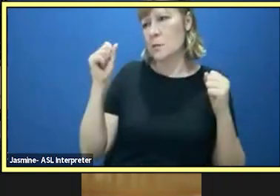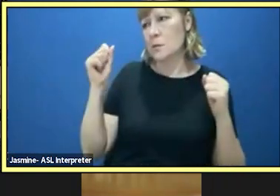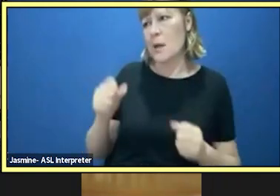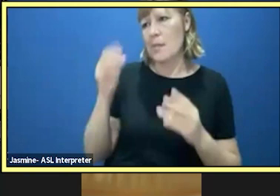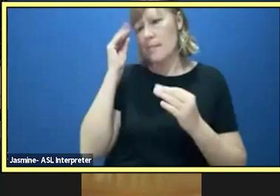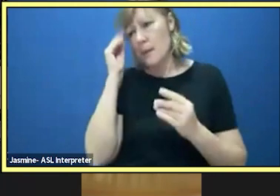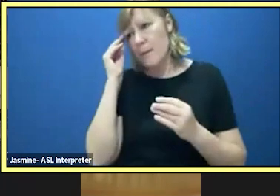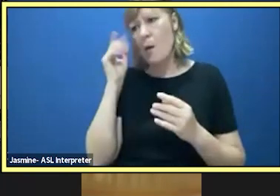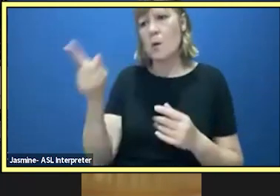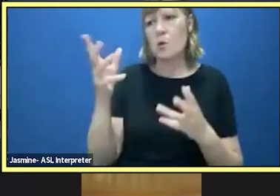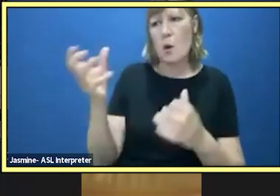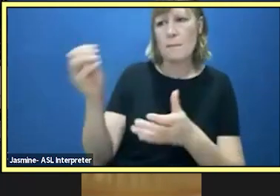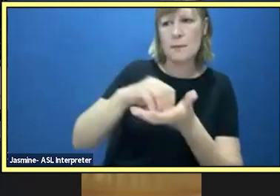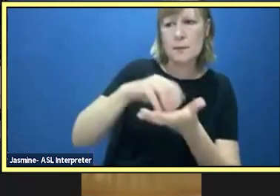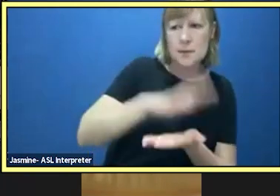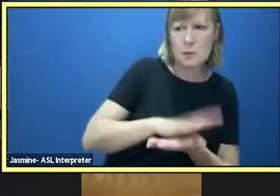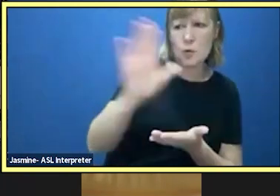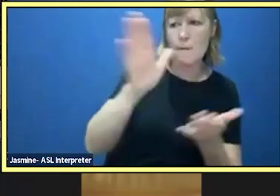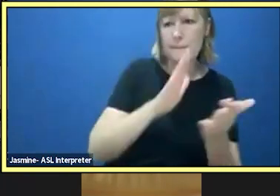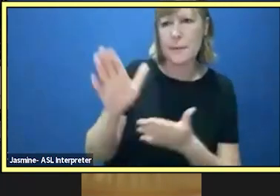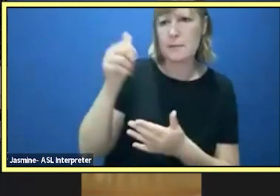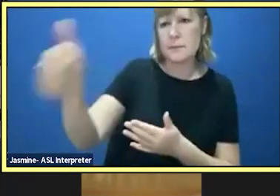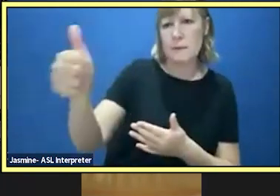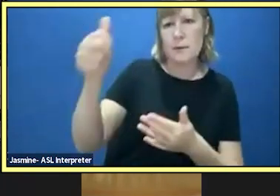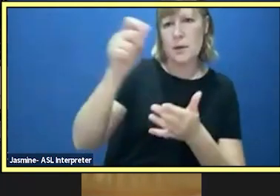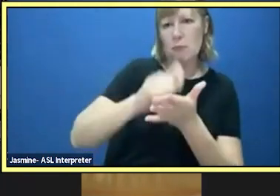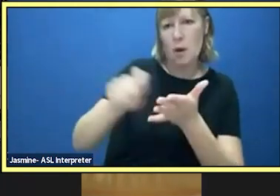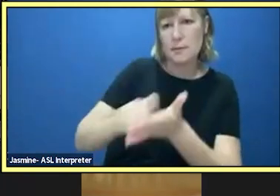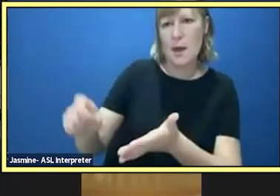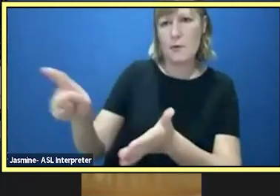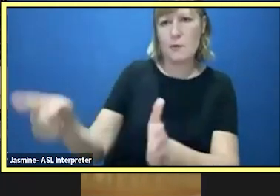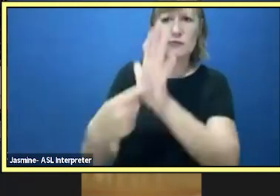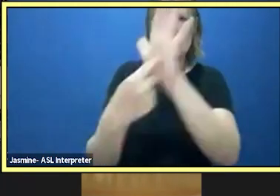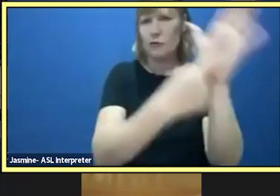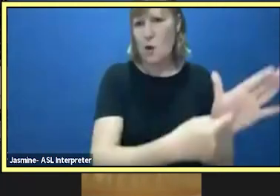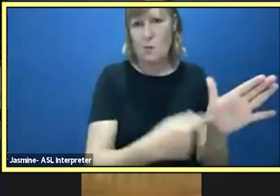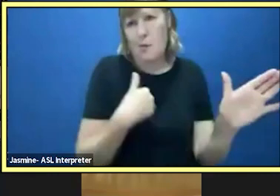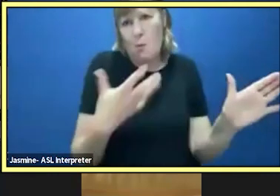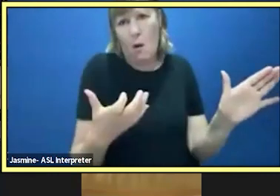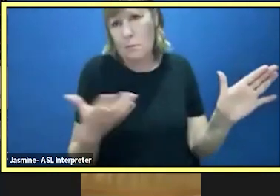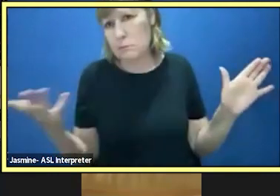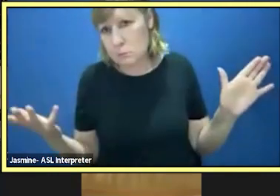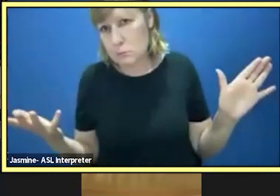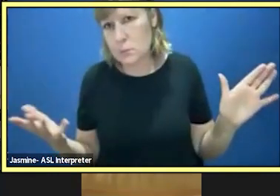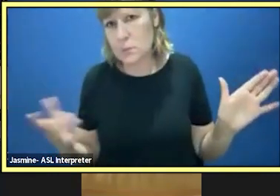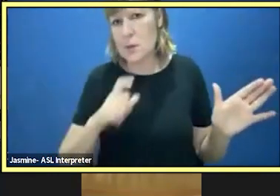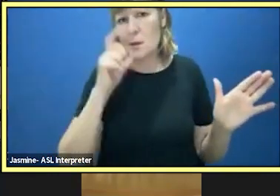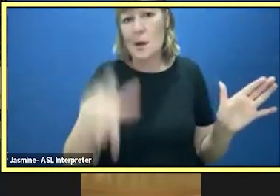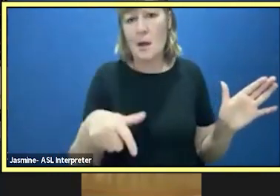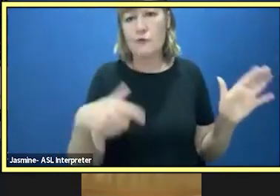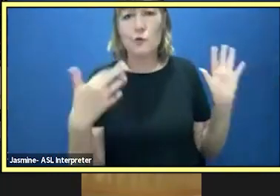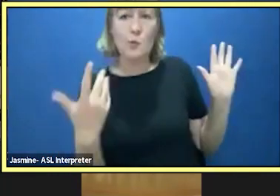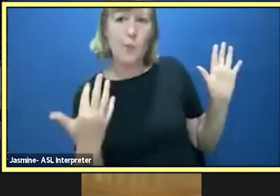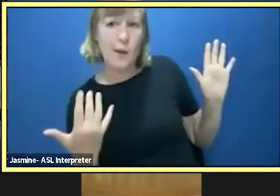plan and start to put it together and go to somebody and say, this is what I want. It's instead of like just being on the receiving end of somebody saying, here's a plan